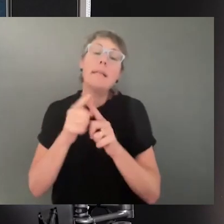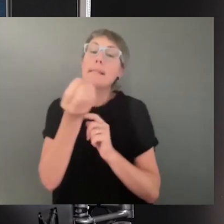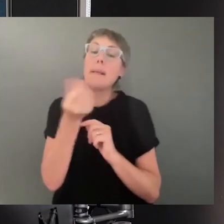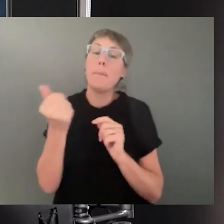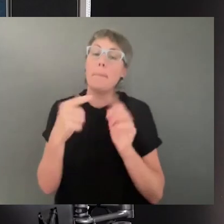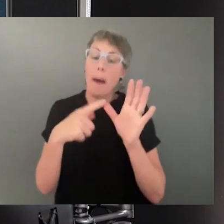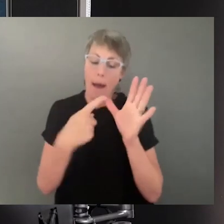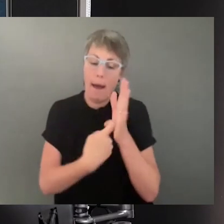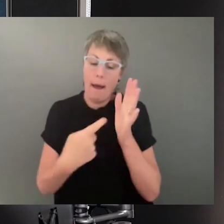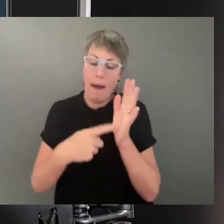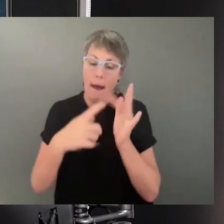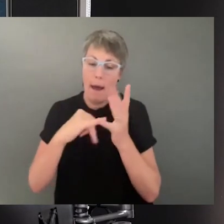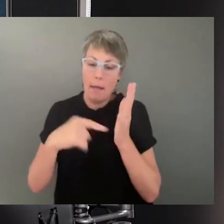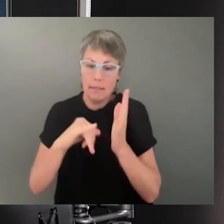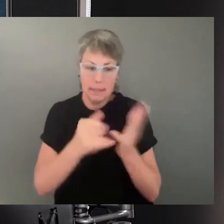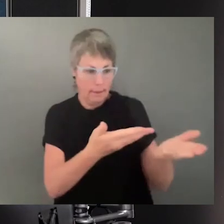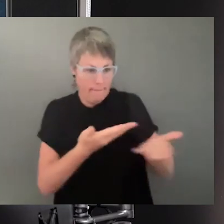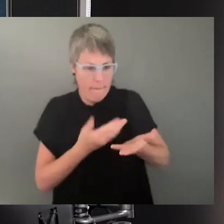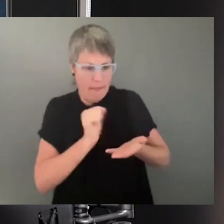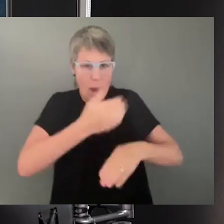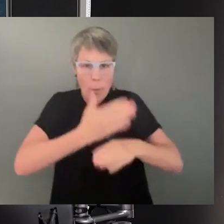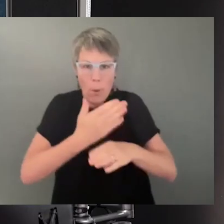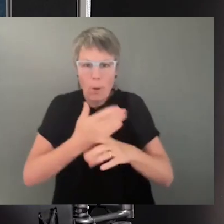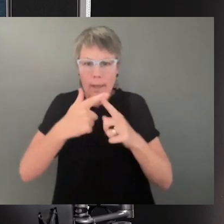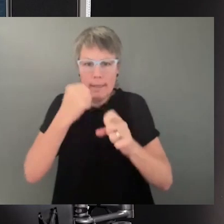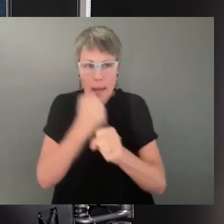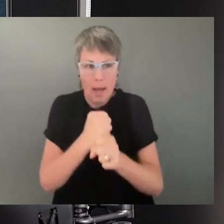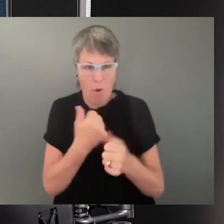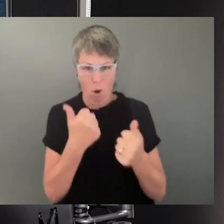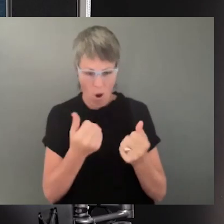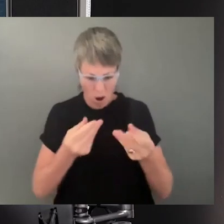can click on arts practice or arts policy in a